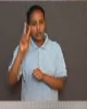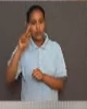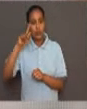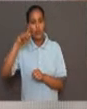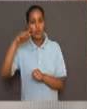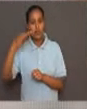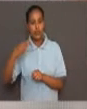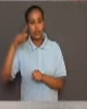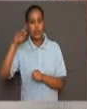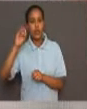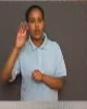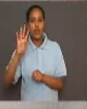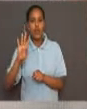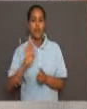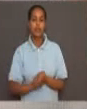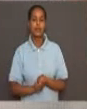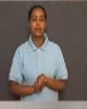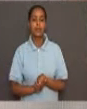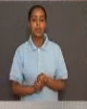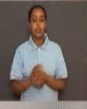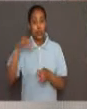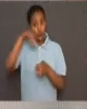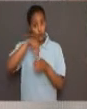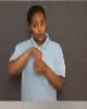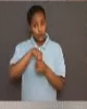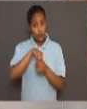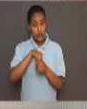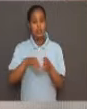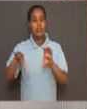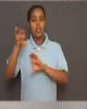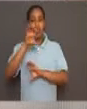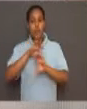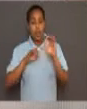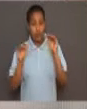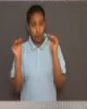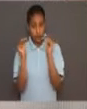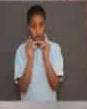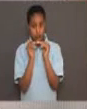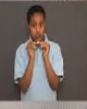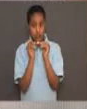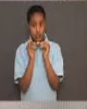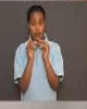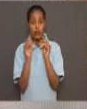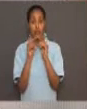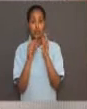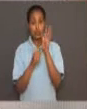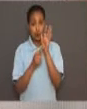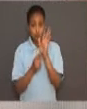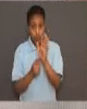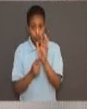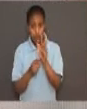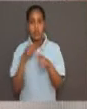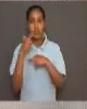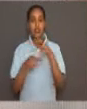monohydrogen phosphate. Include the chemical equations to show the